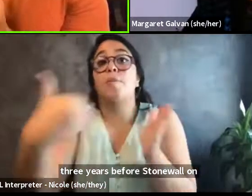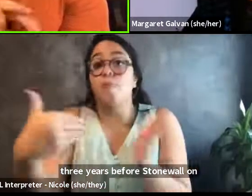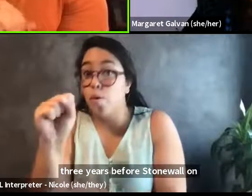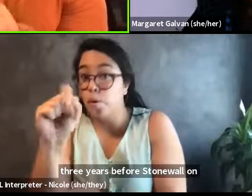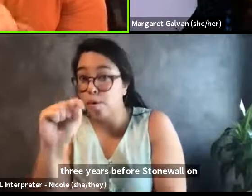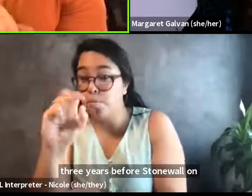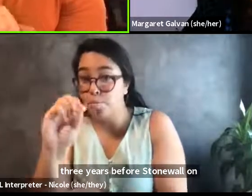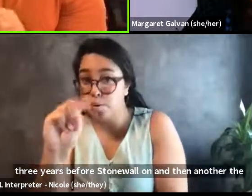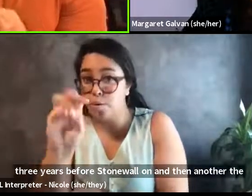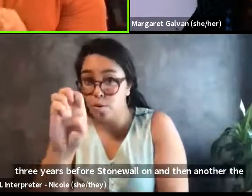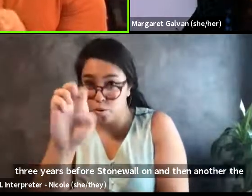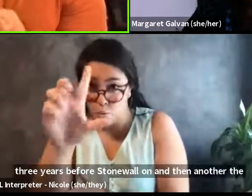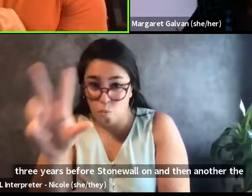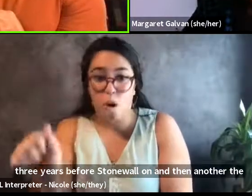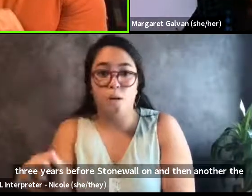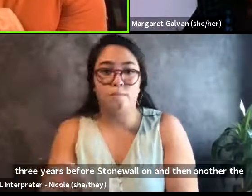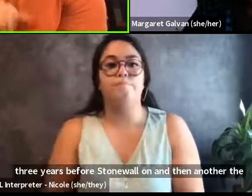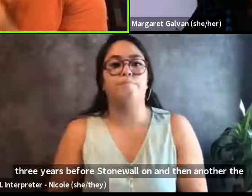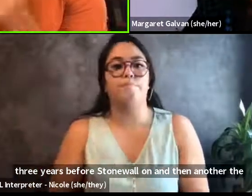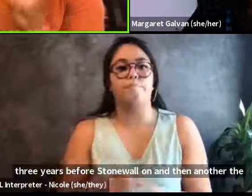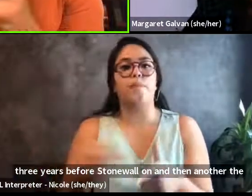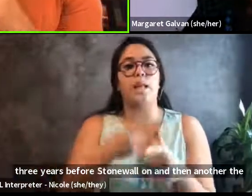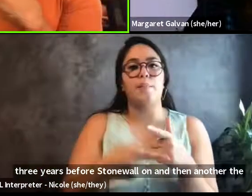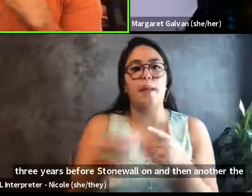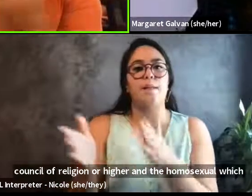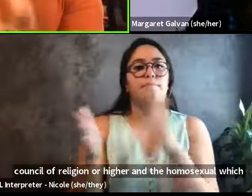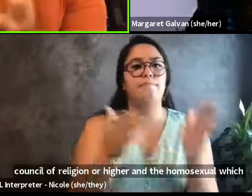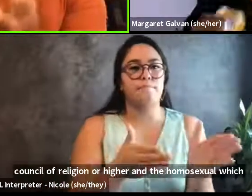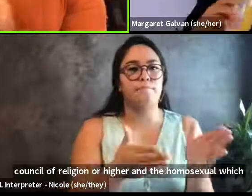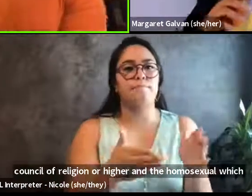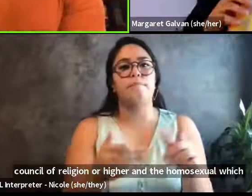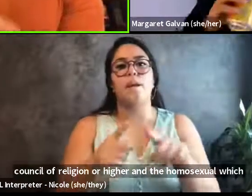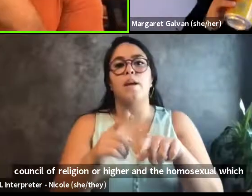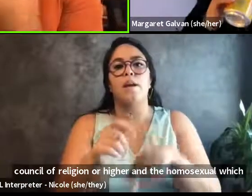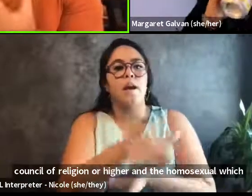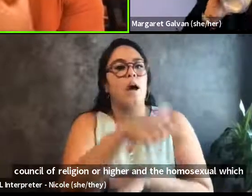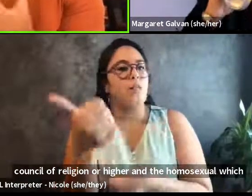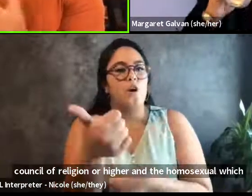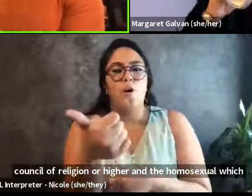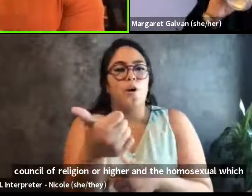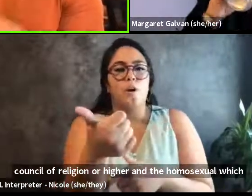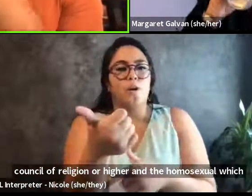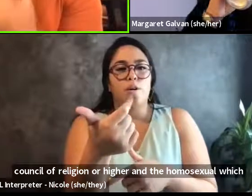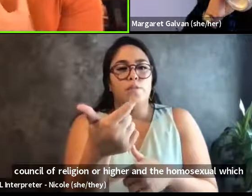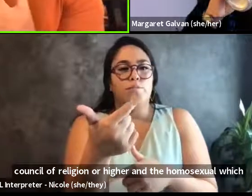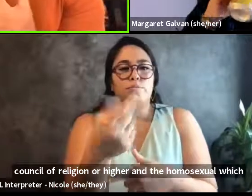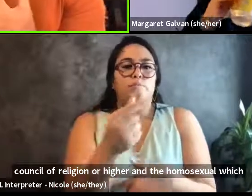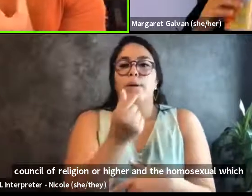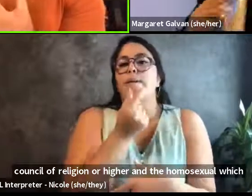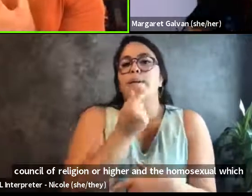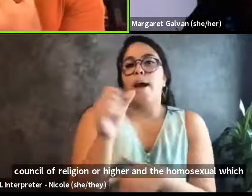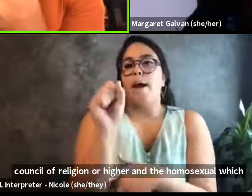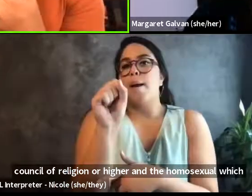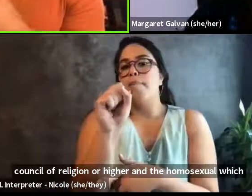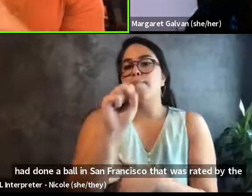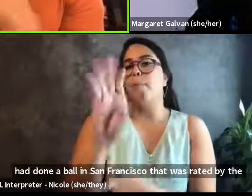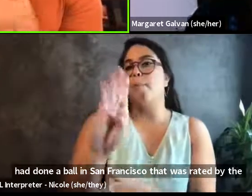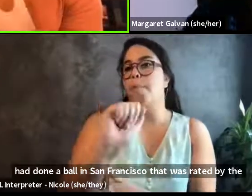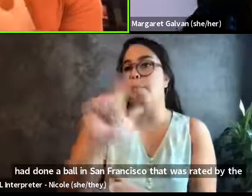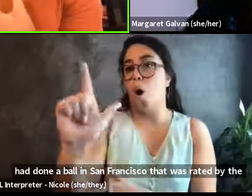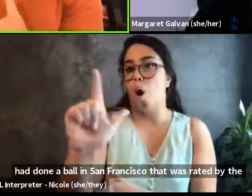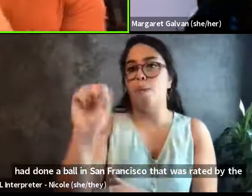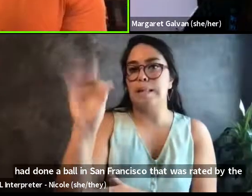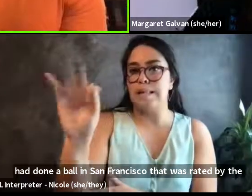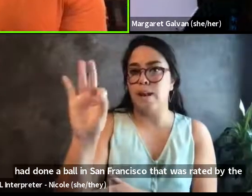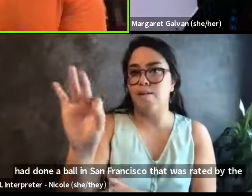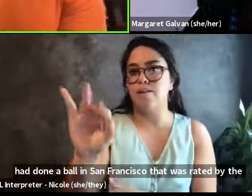council of religion and the homosexual, which had done a ball in San Francisco that was raided by the cops and there was resistance and, and fighting